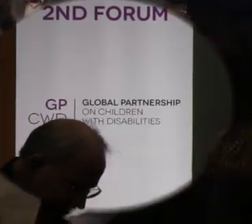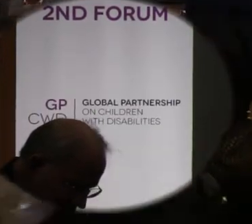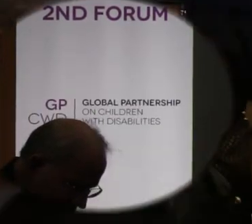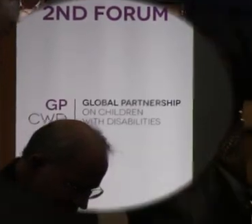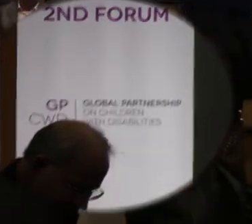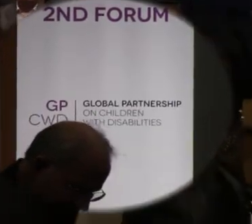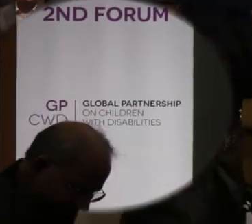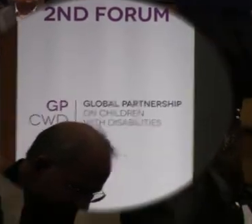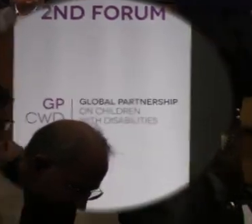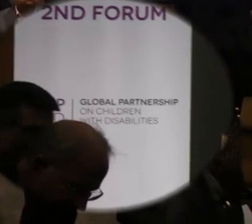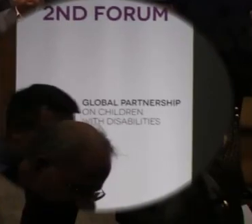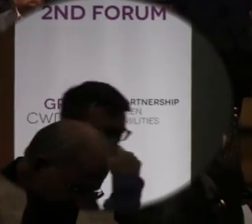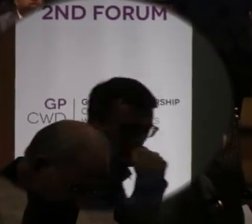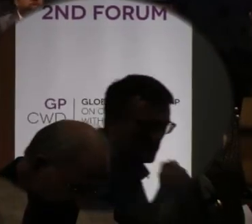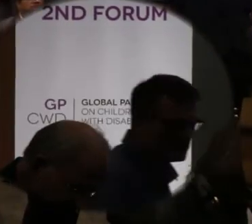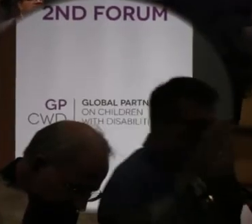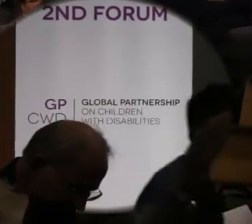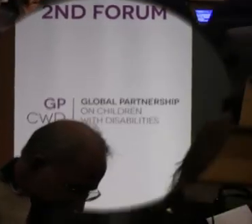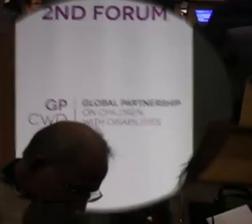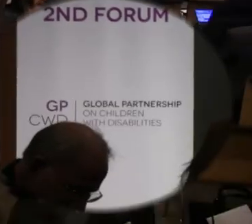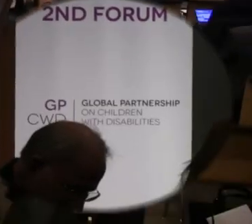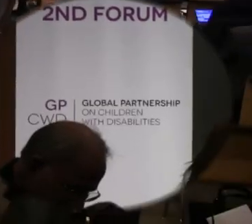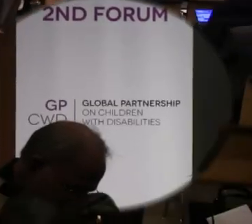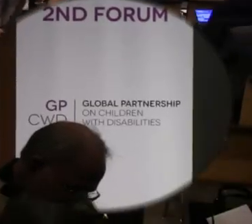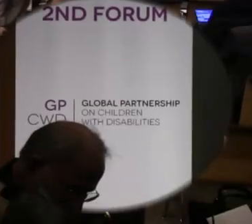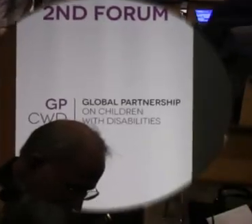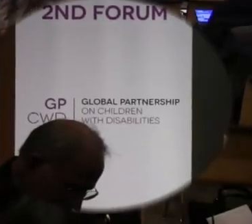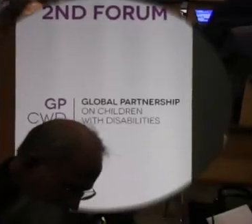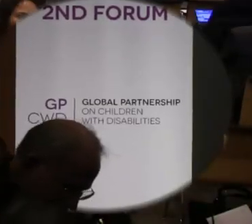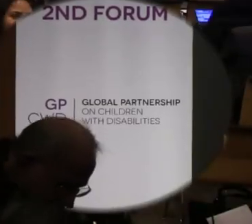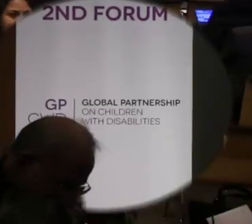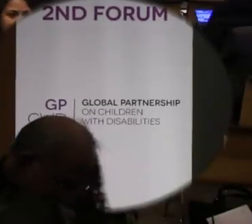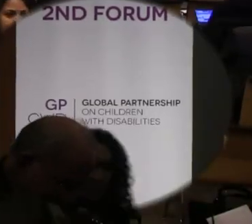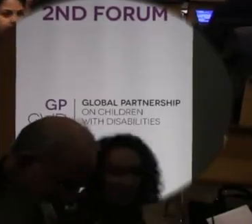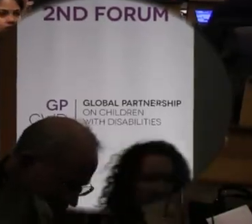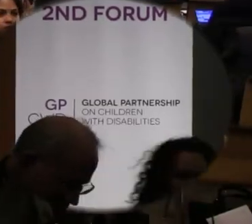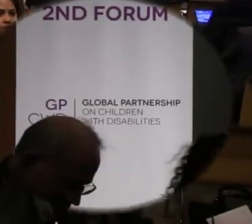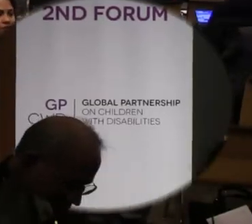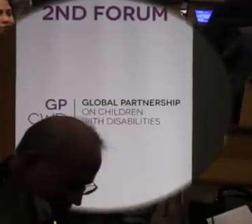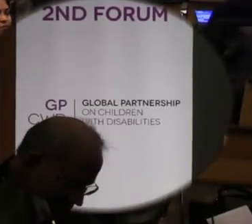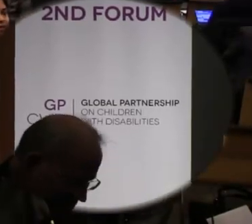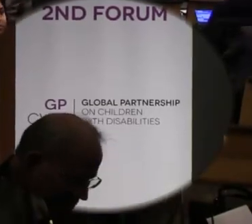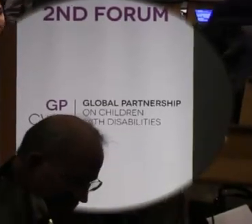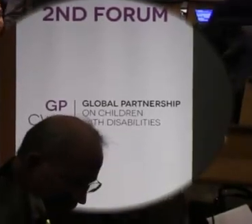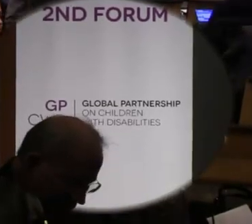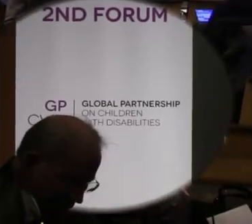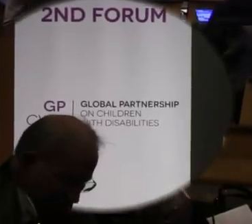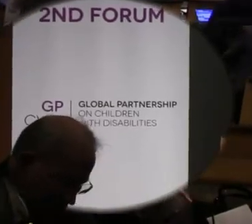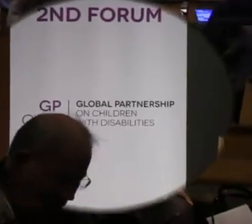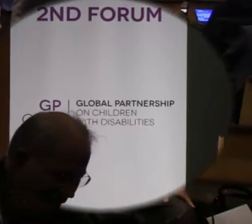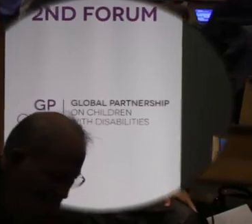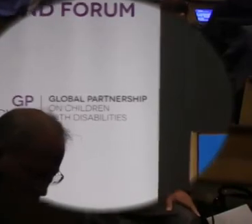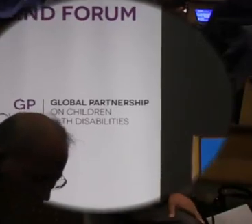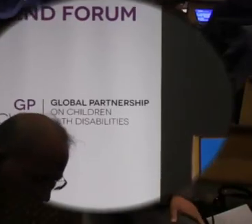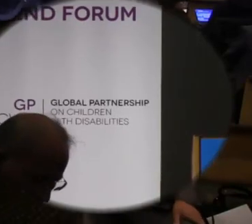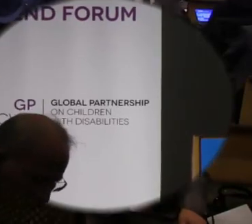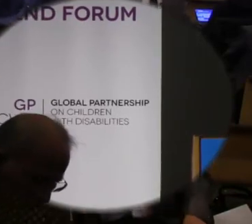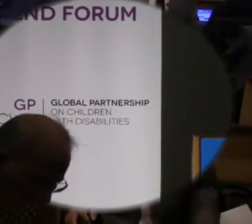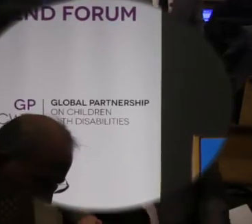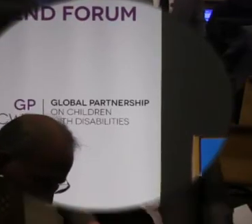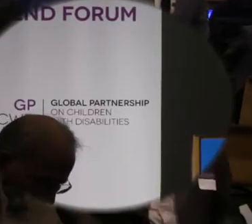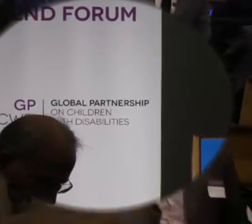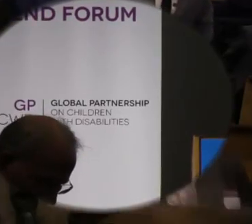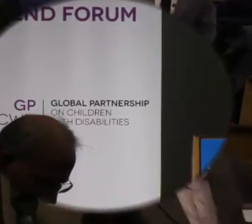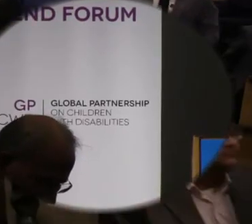Alexander Graham Bell, not that ringtone very well. Thomas said this song was cool. Got the light bulb and he no fool. Stevie